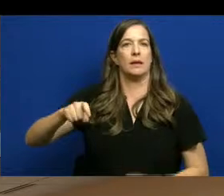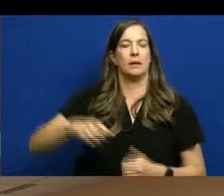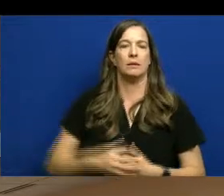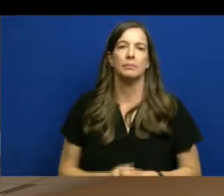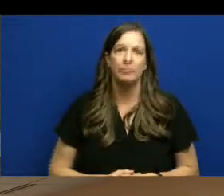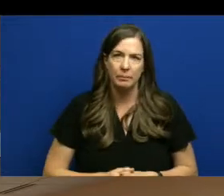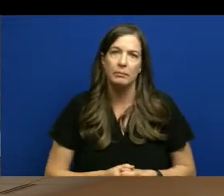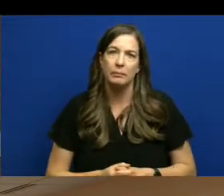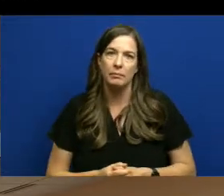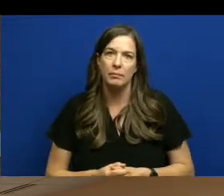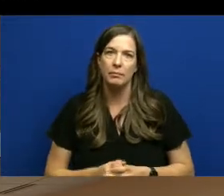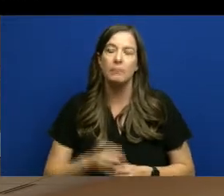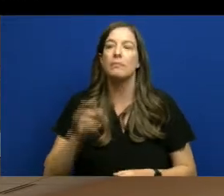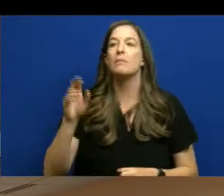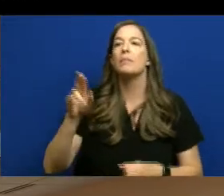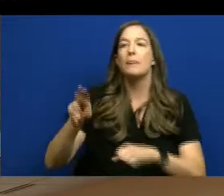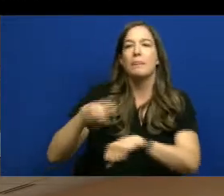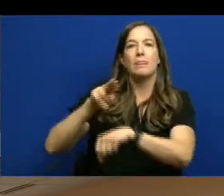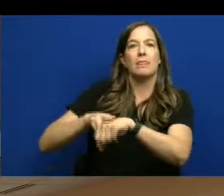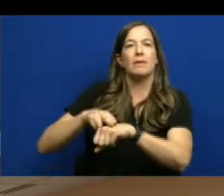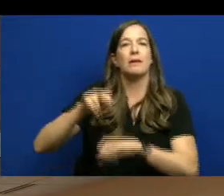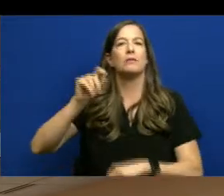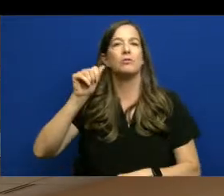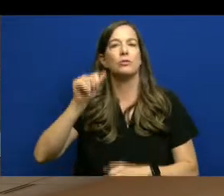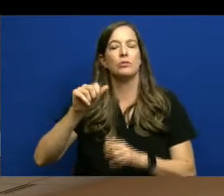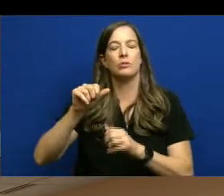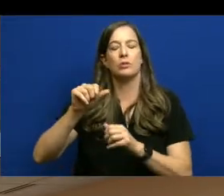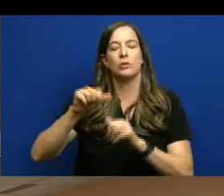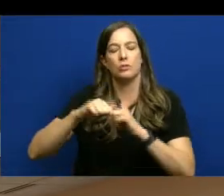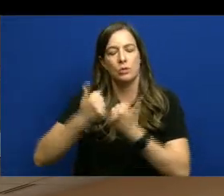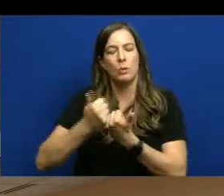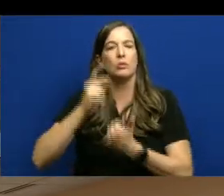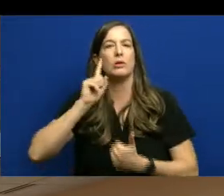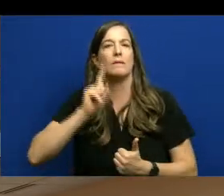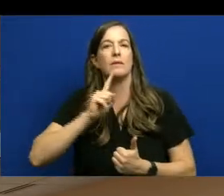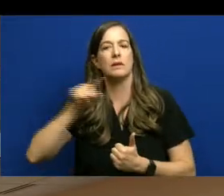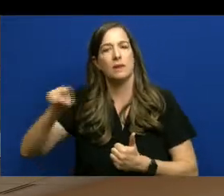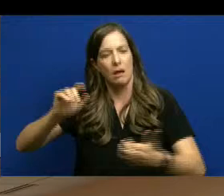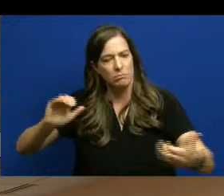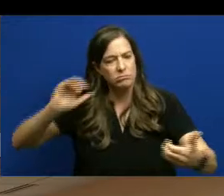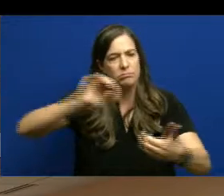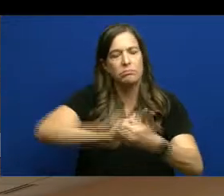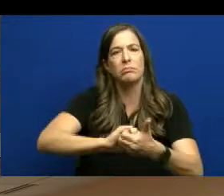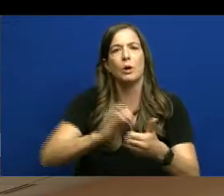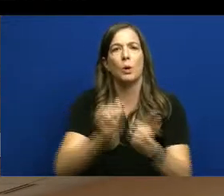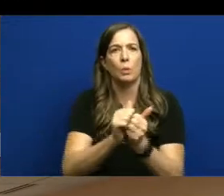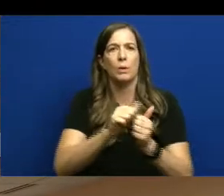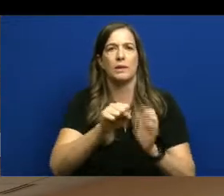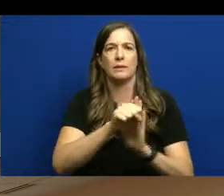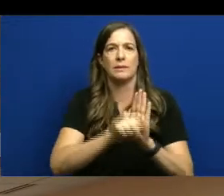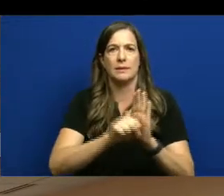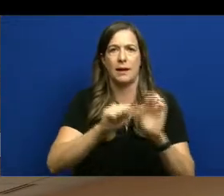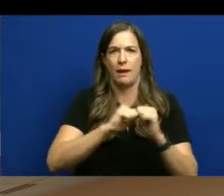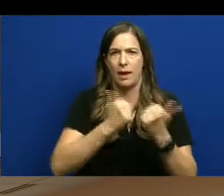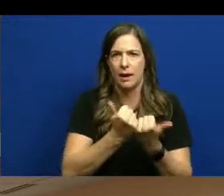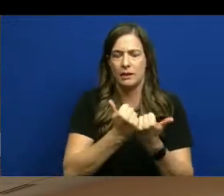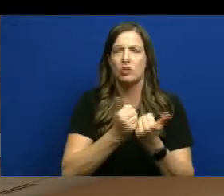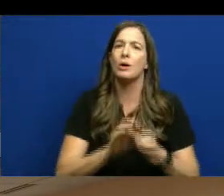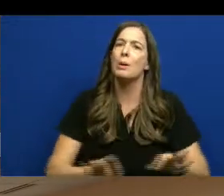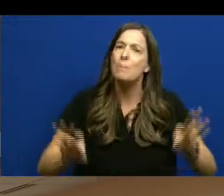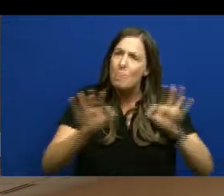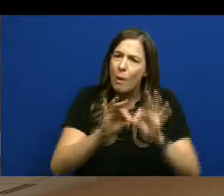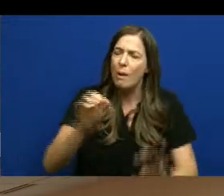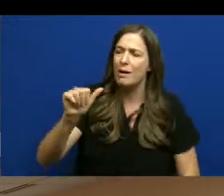state agencies, and it's important that Arizona Commission for the Deaf and Hard of Hearing works with the state legislature to